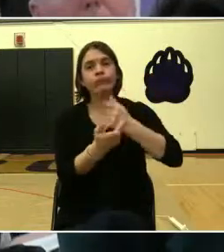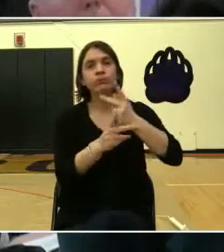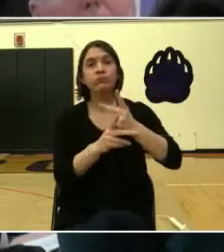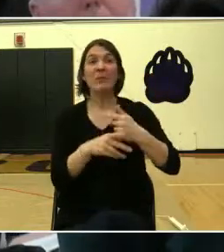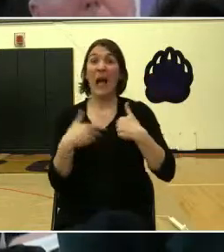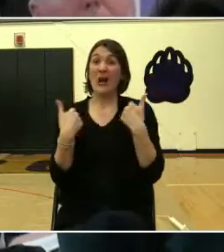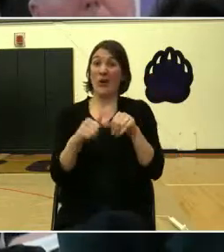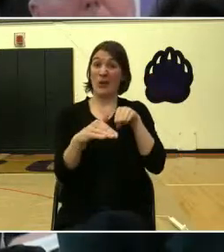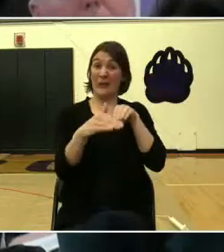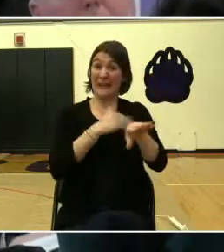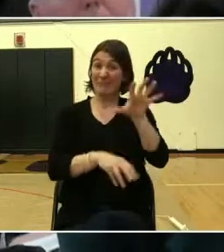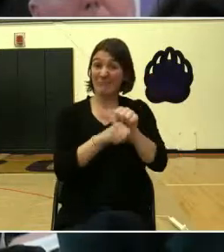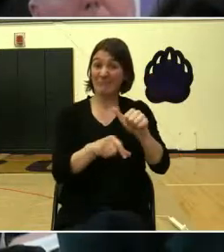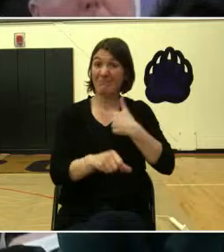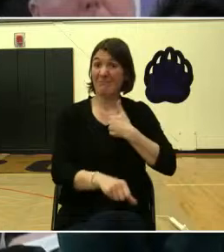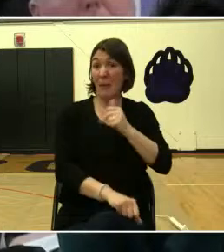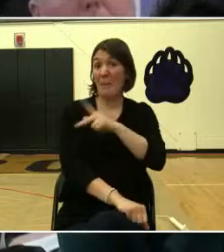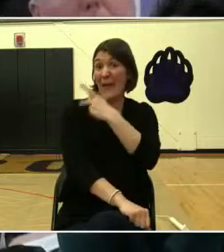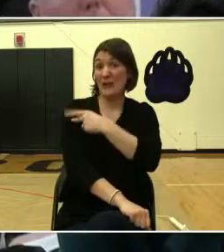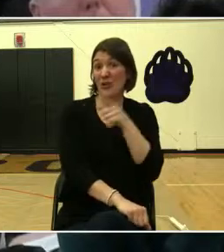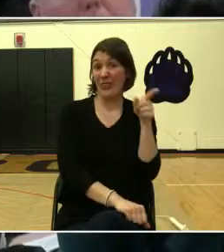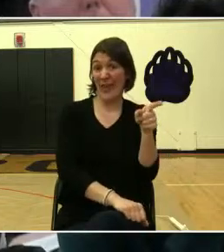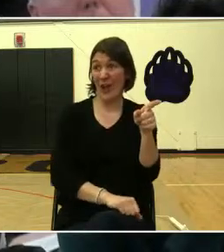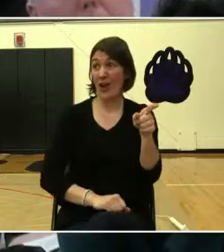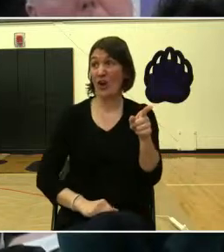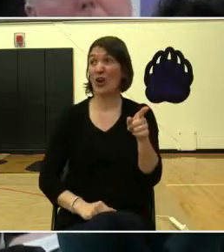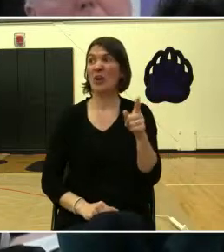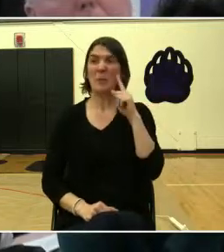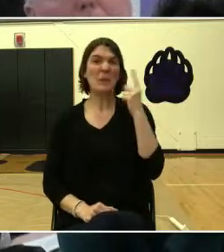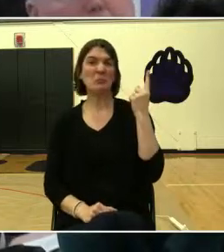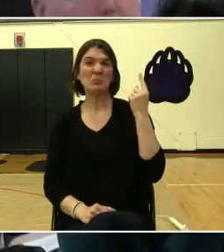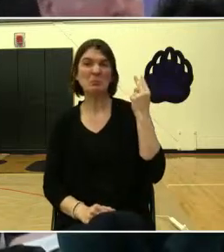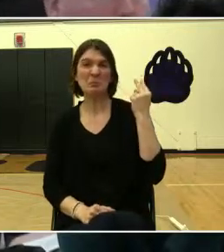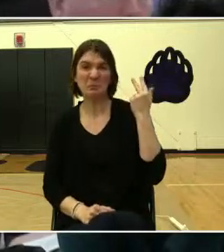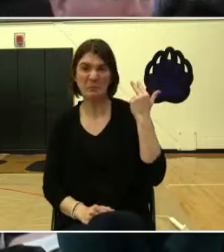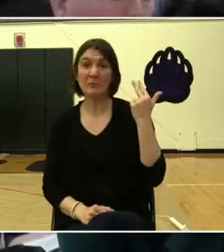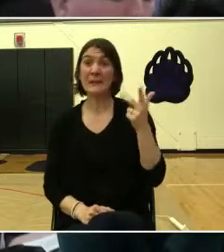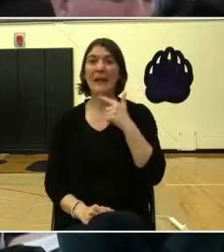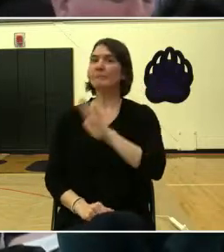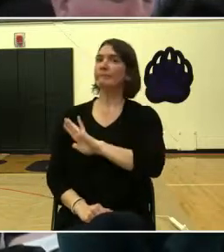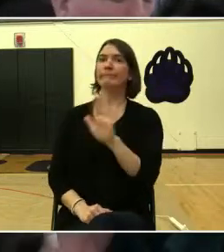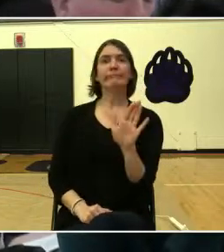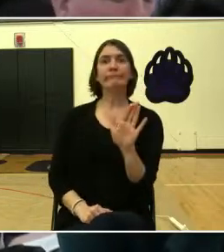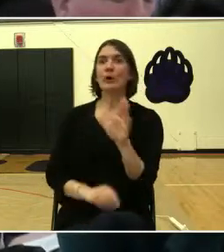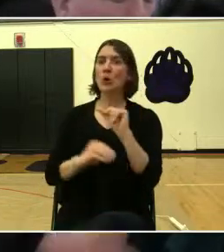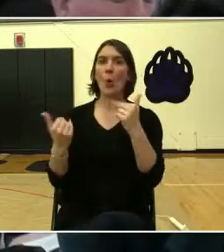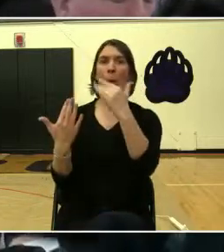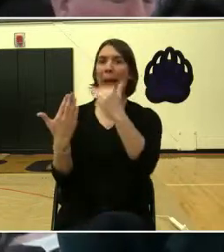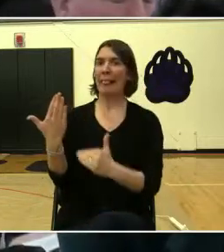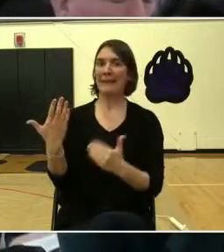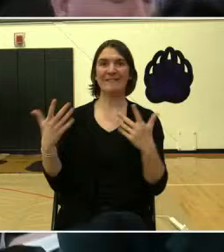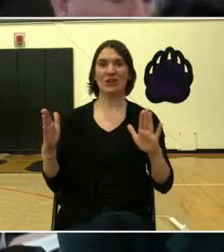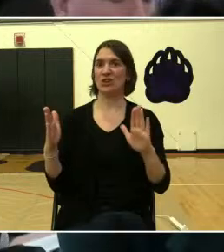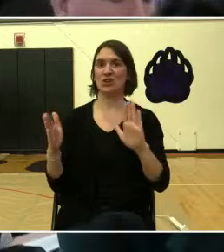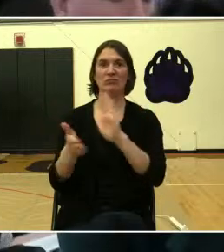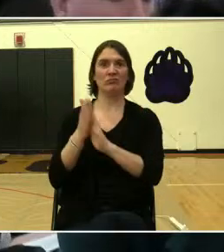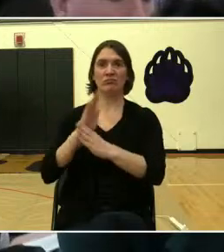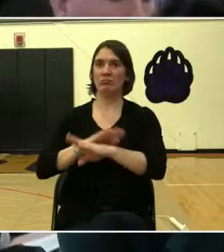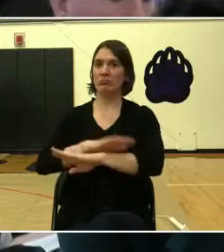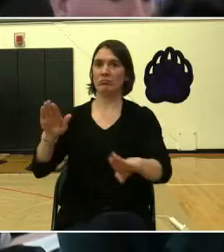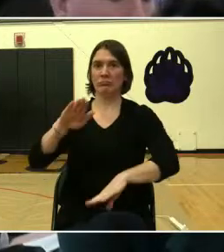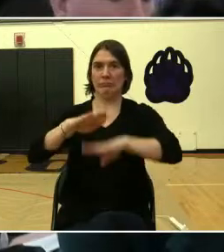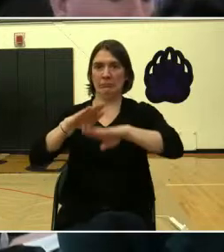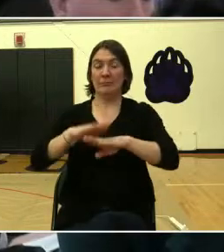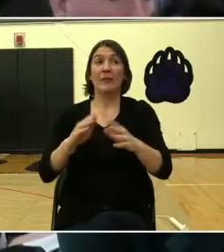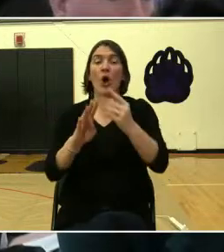tried to get in as a patient um a couple of years ago they were no longer they didn't even have a waiting list cuz there is a